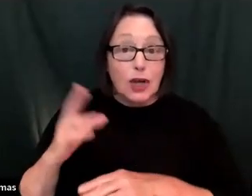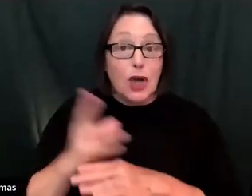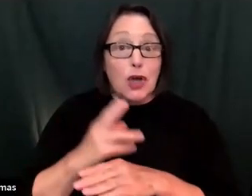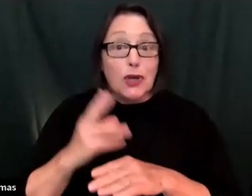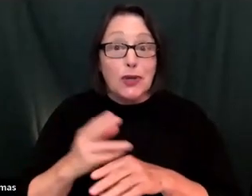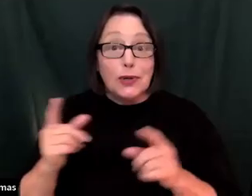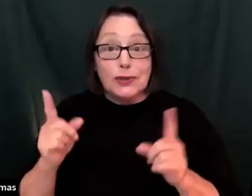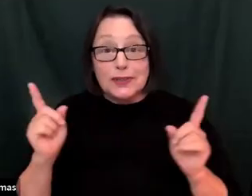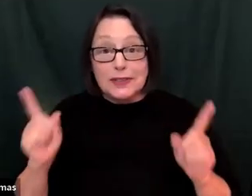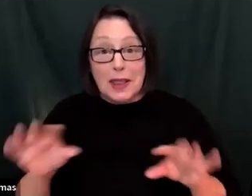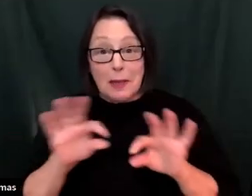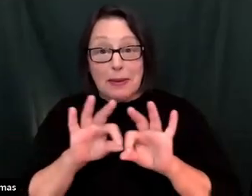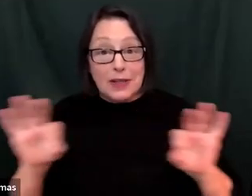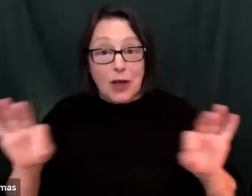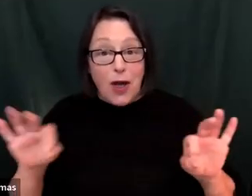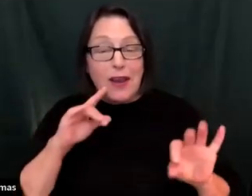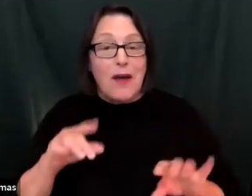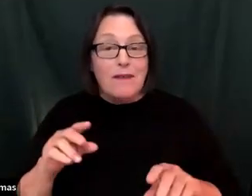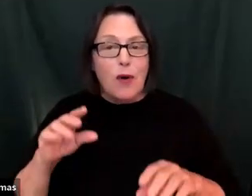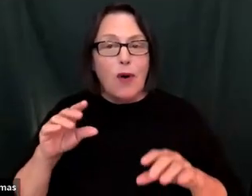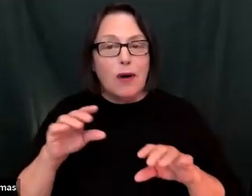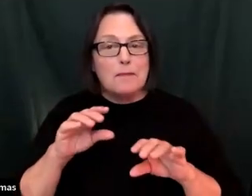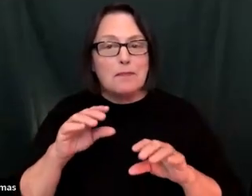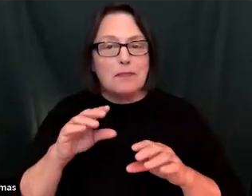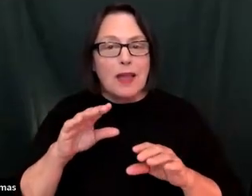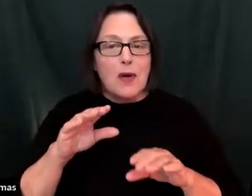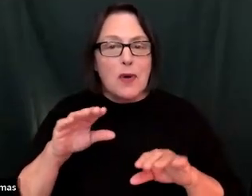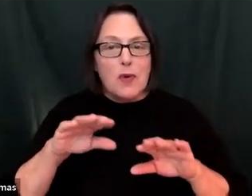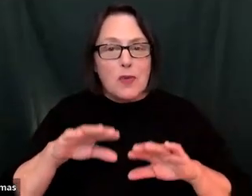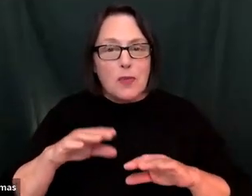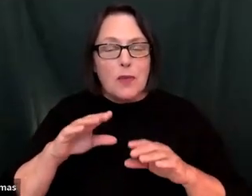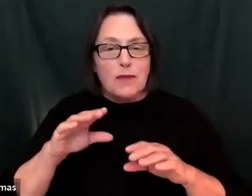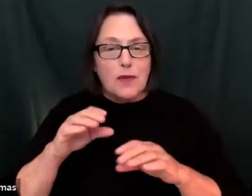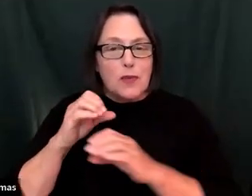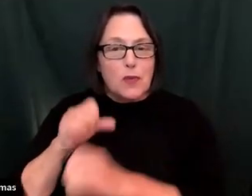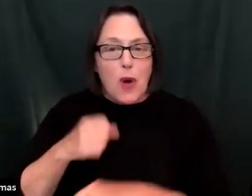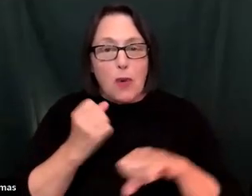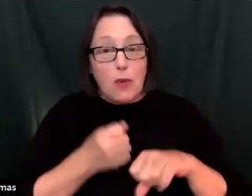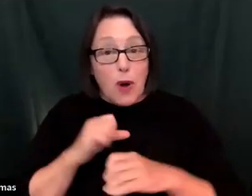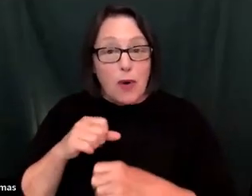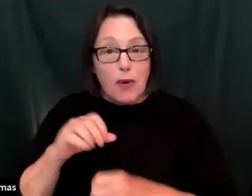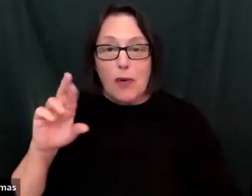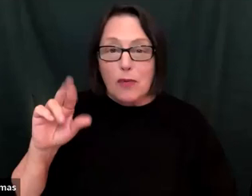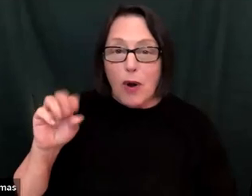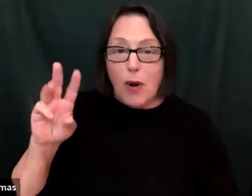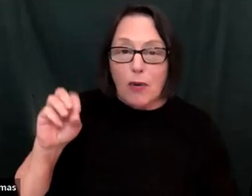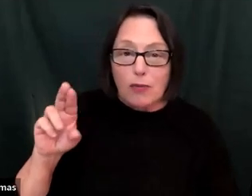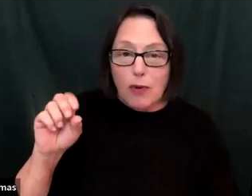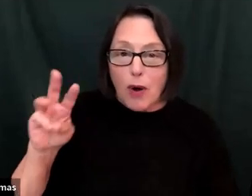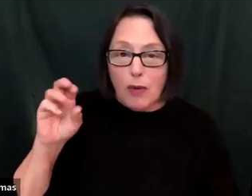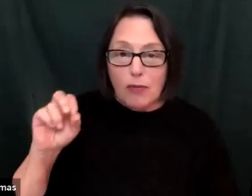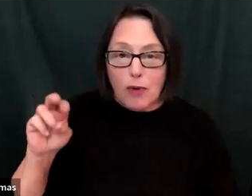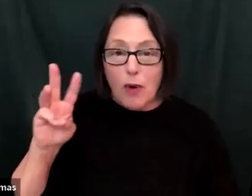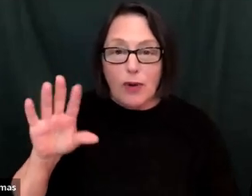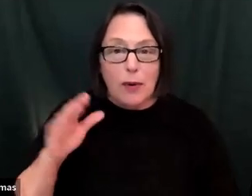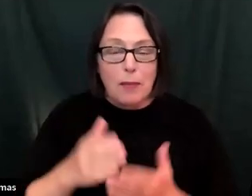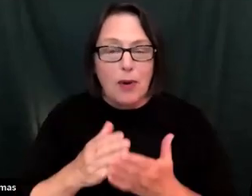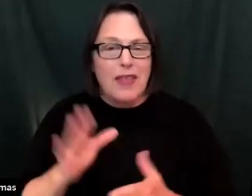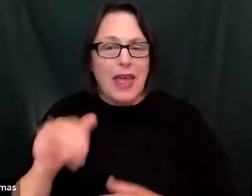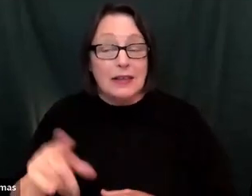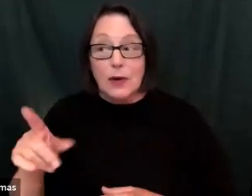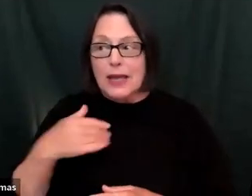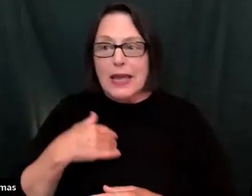row, row, row your boat. So he has touch and movement involved in his educational